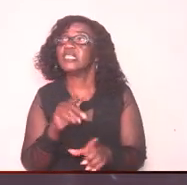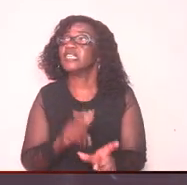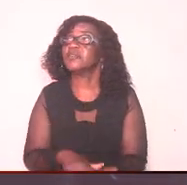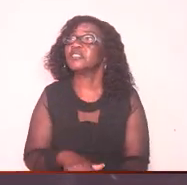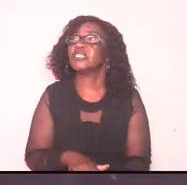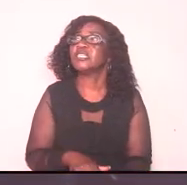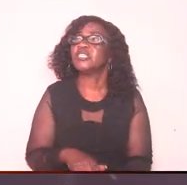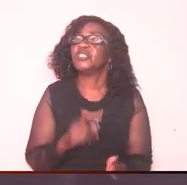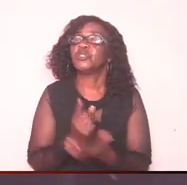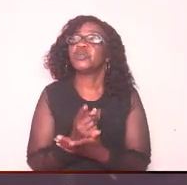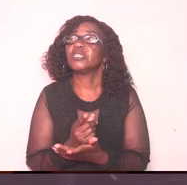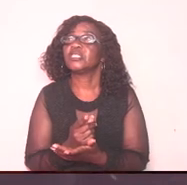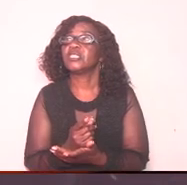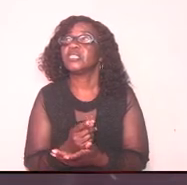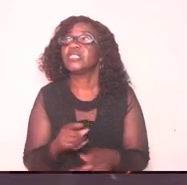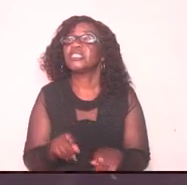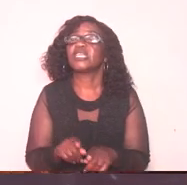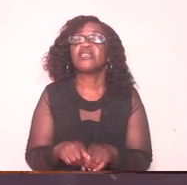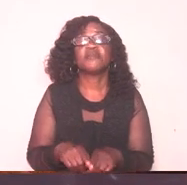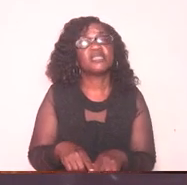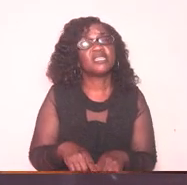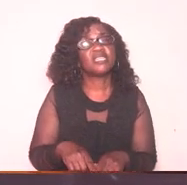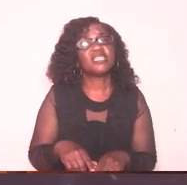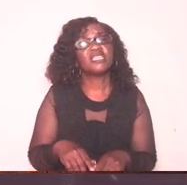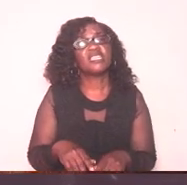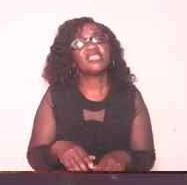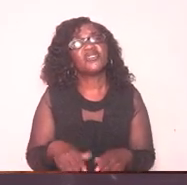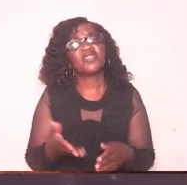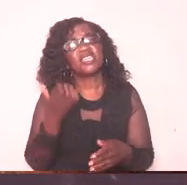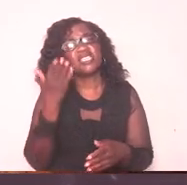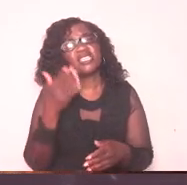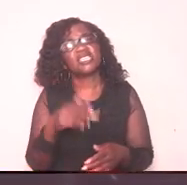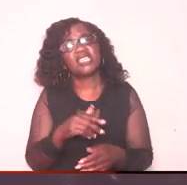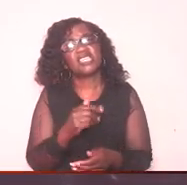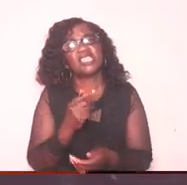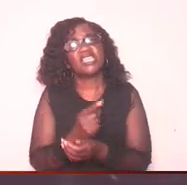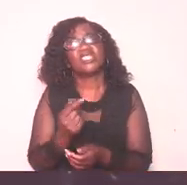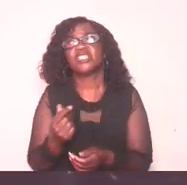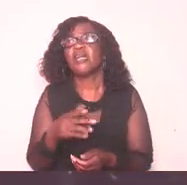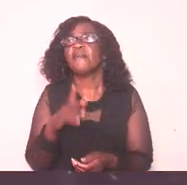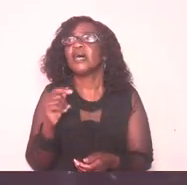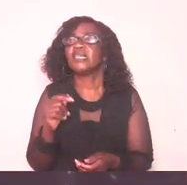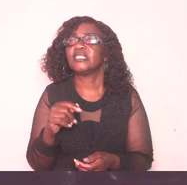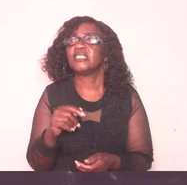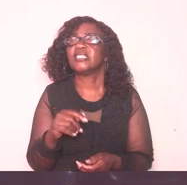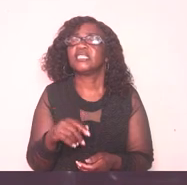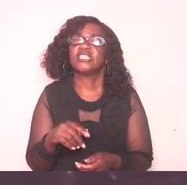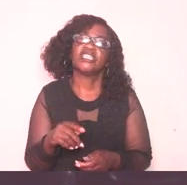sexual activity. So we need to impress that we do not need to raise the age, so that also 16-year-olds can negotiate